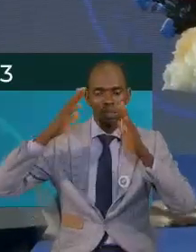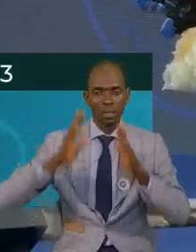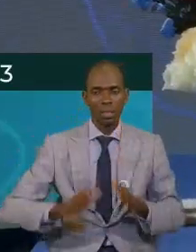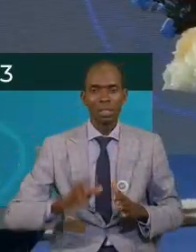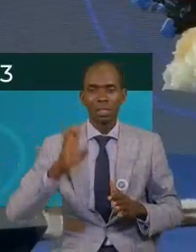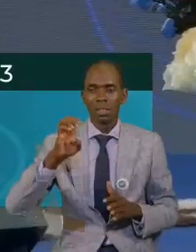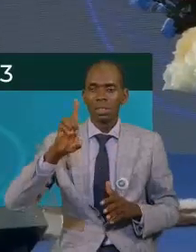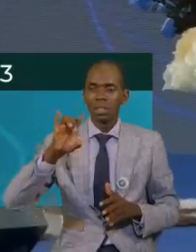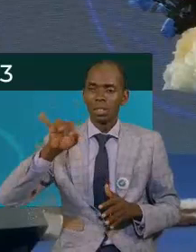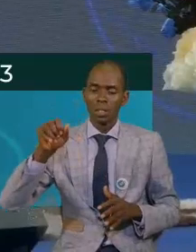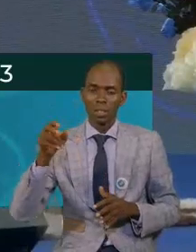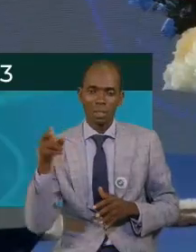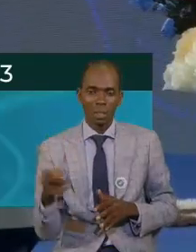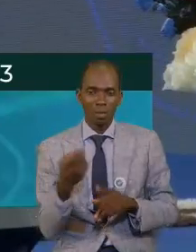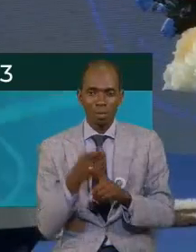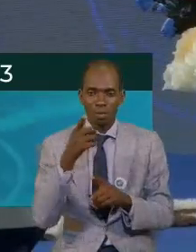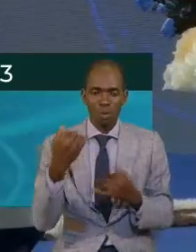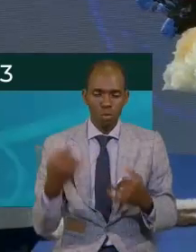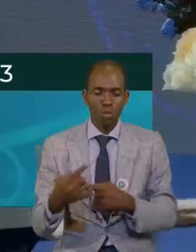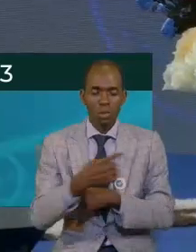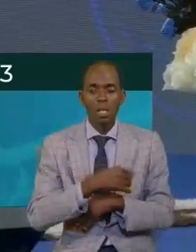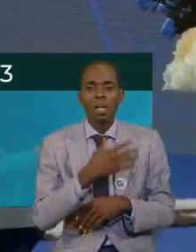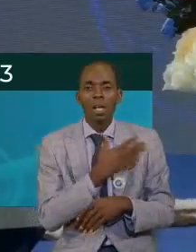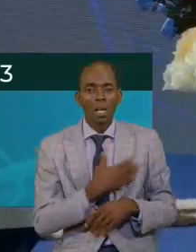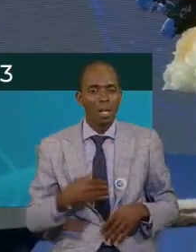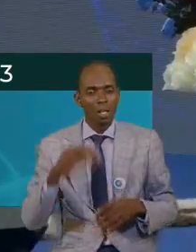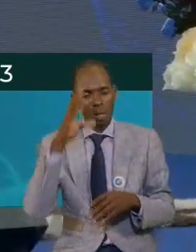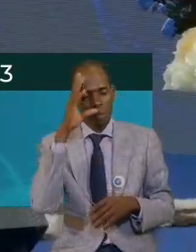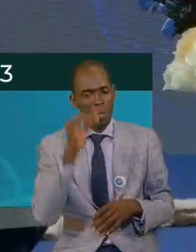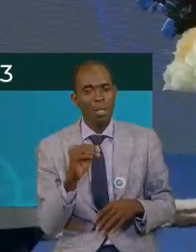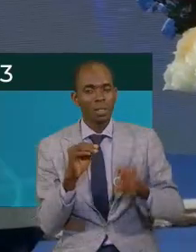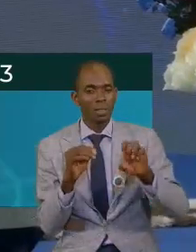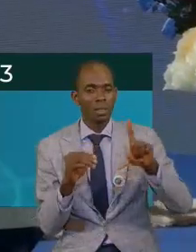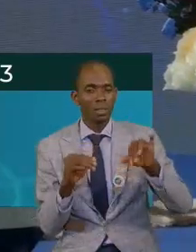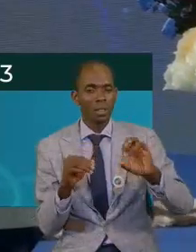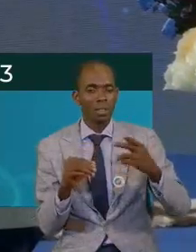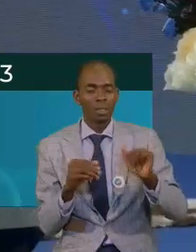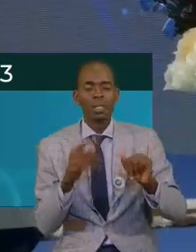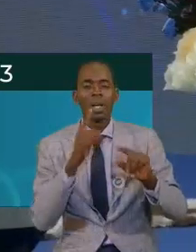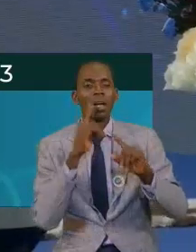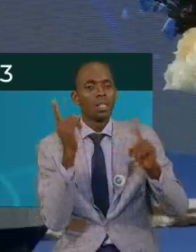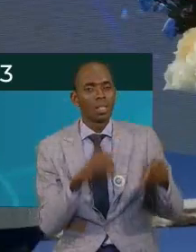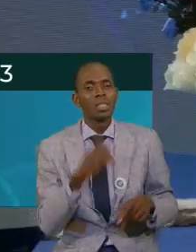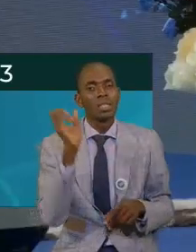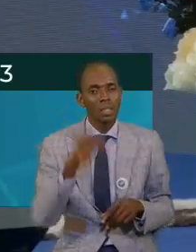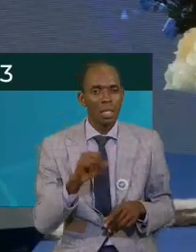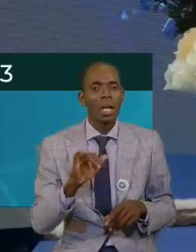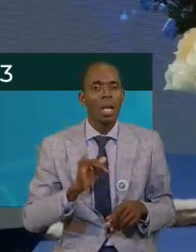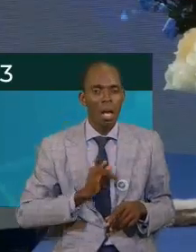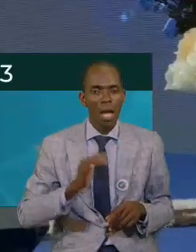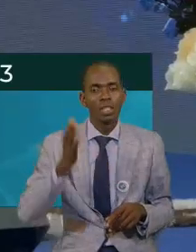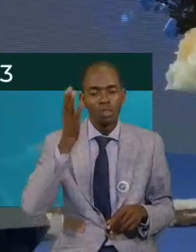answered, Yea, I know it. There's going to be a translation, and I know.